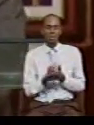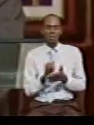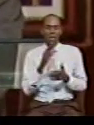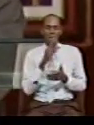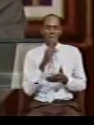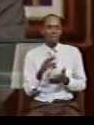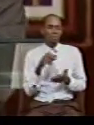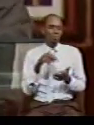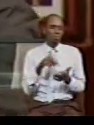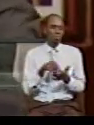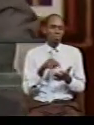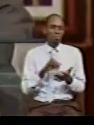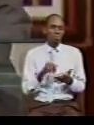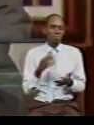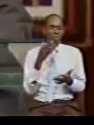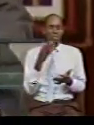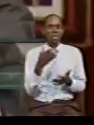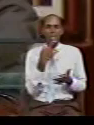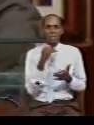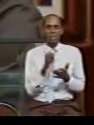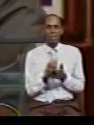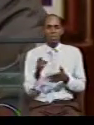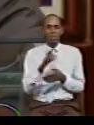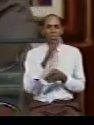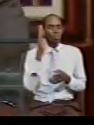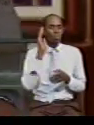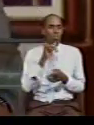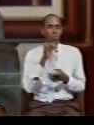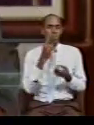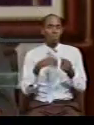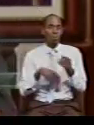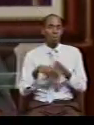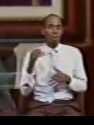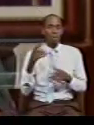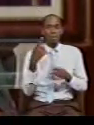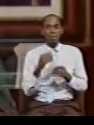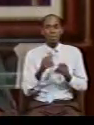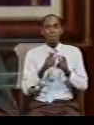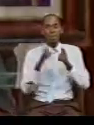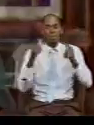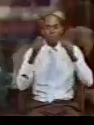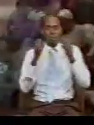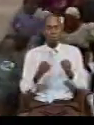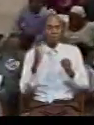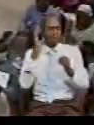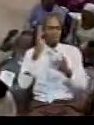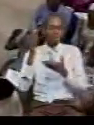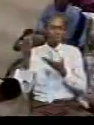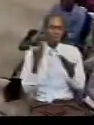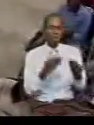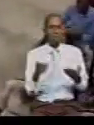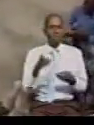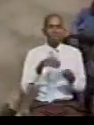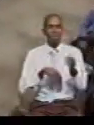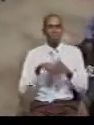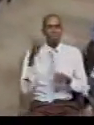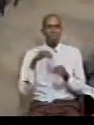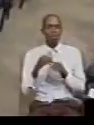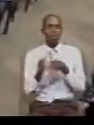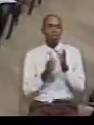and they're saying, you will not come out, supernatural power will make them fall.